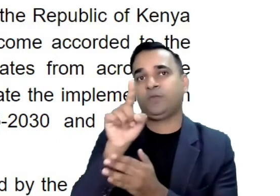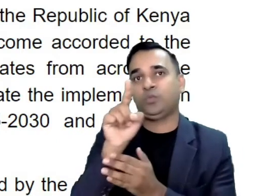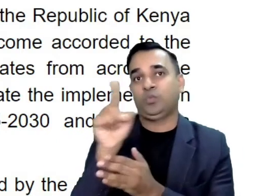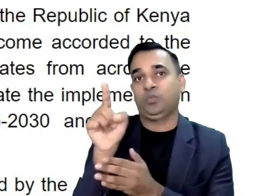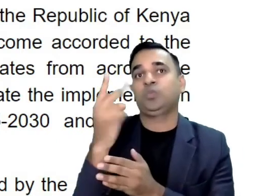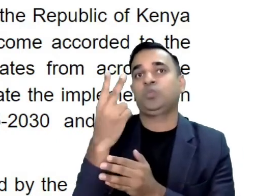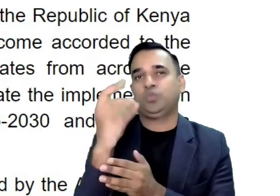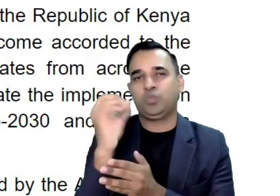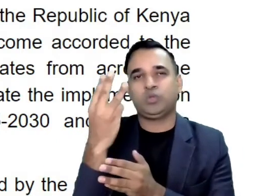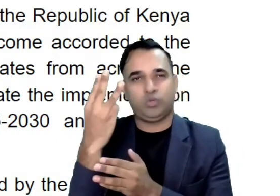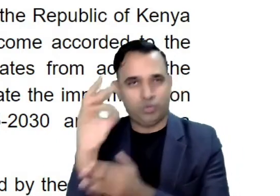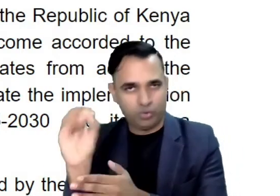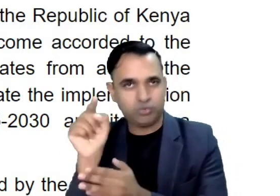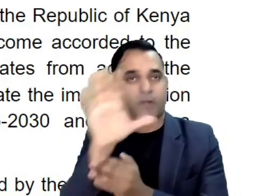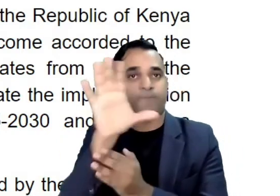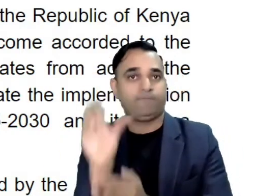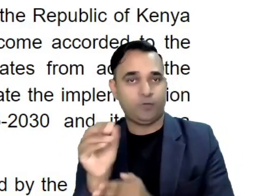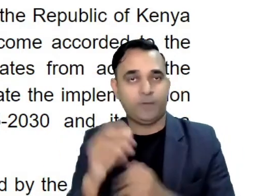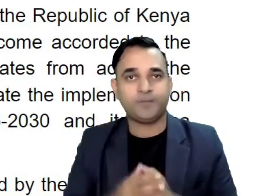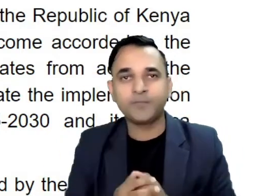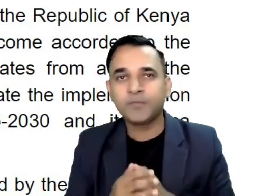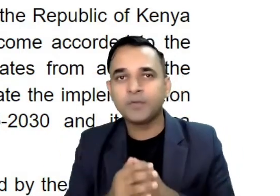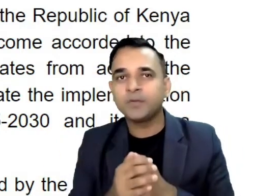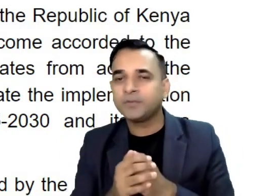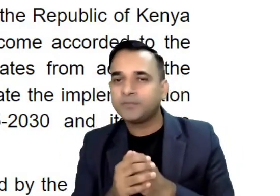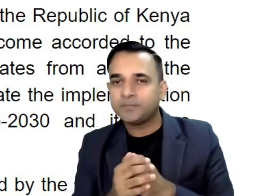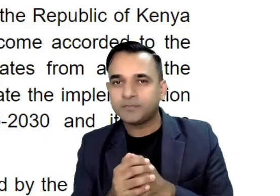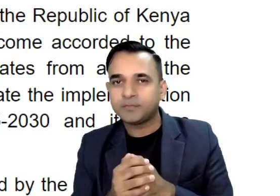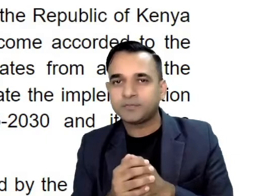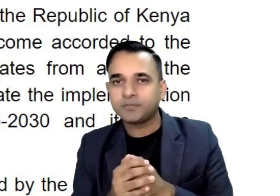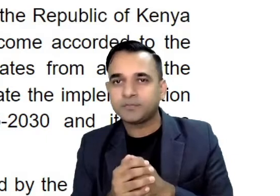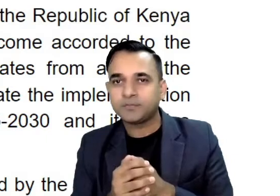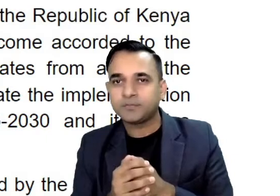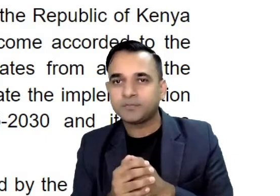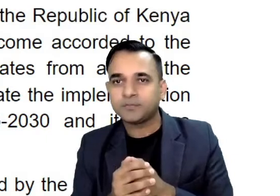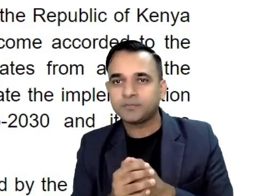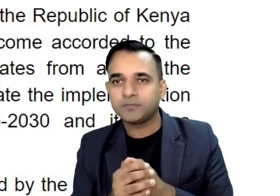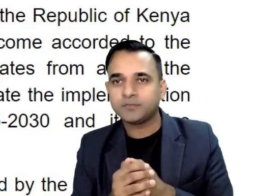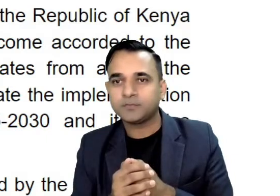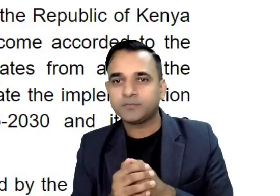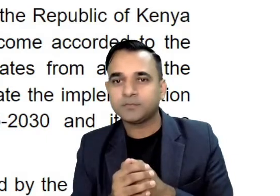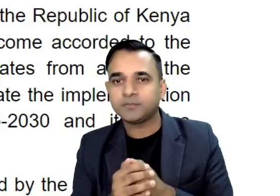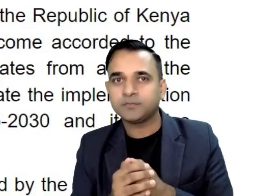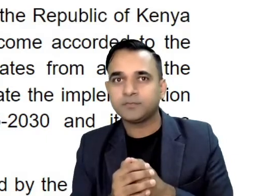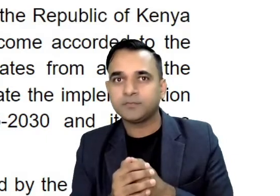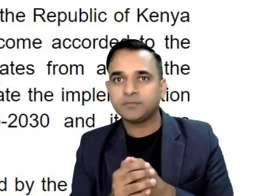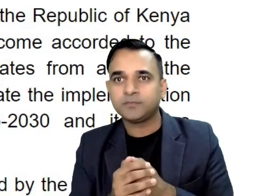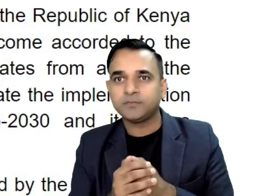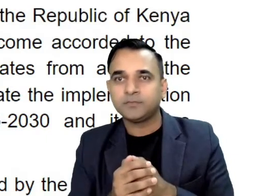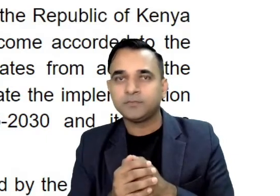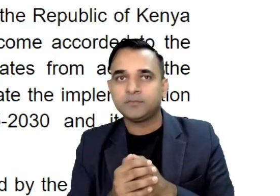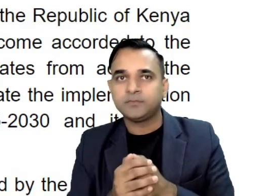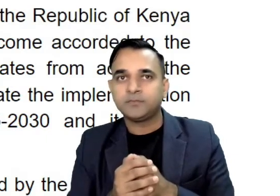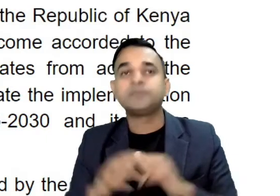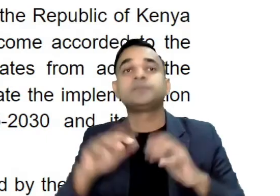We, the ministers and heads of delegations responsible for disaster risk reduction in Africa, having met in